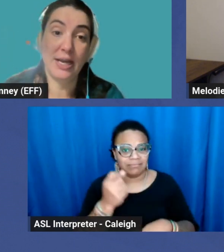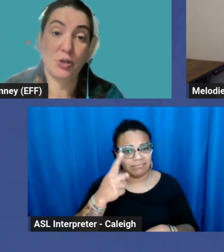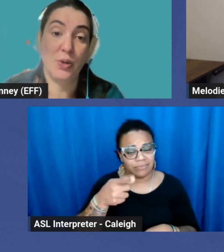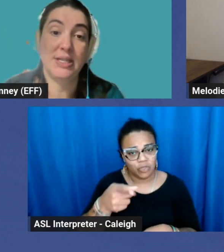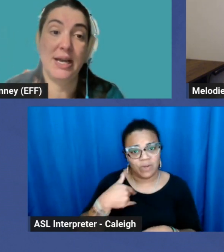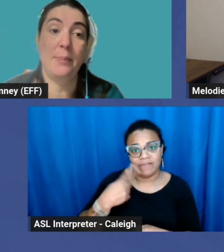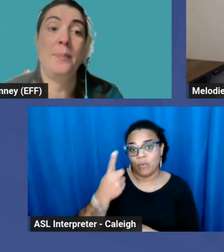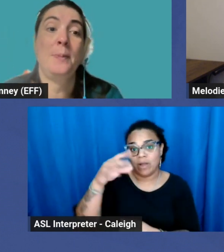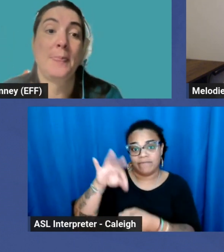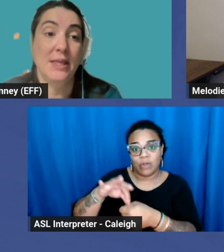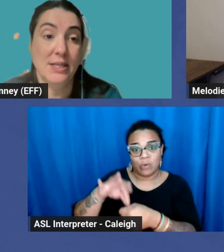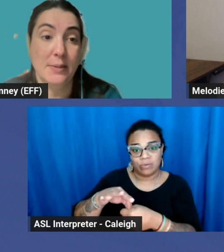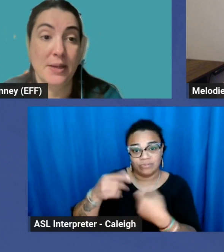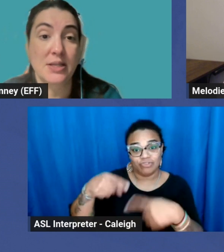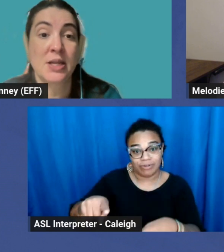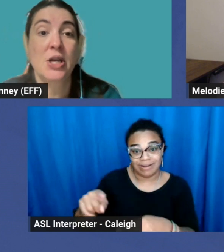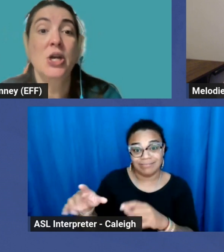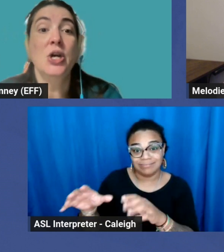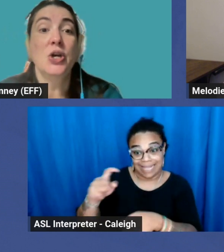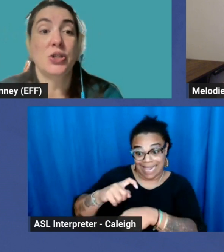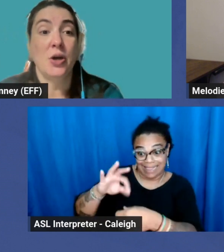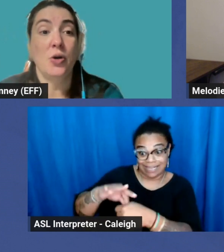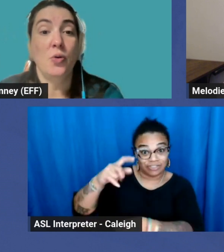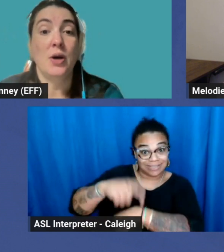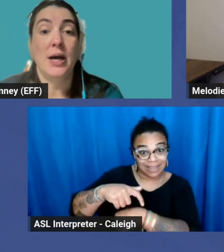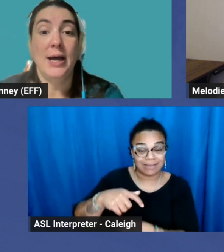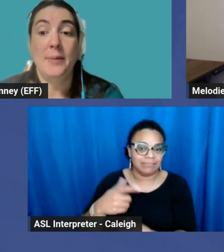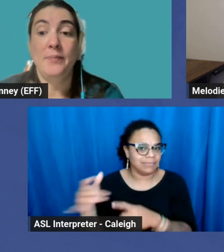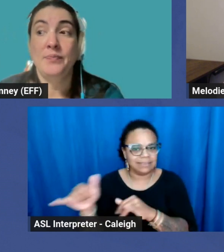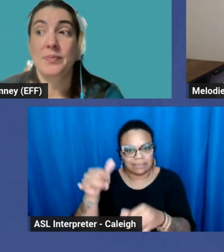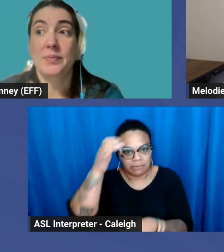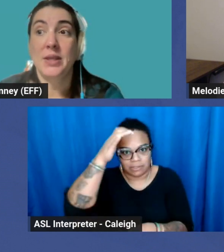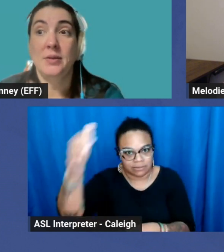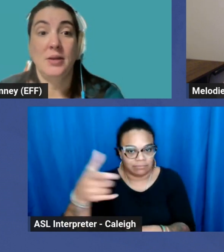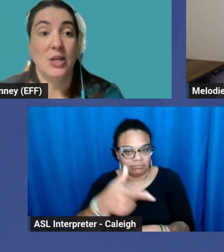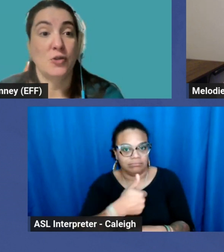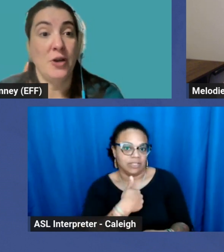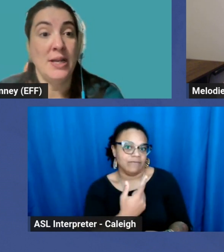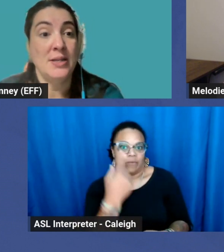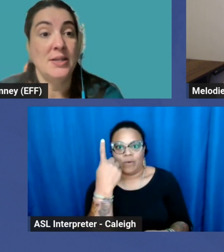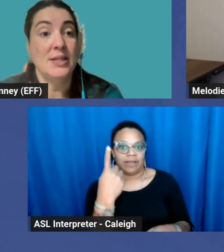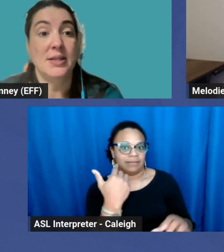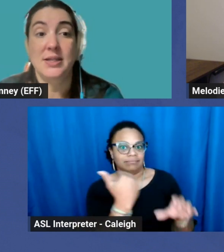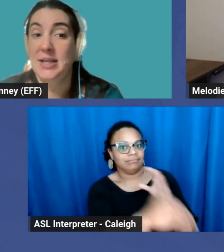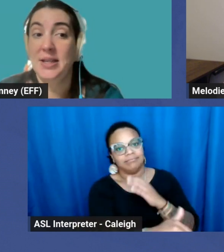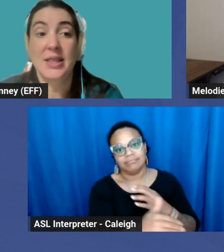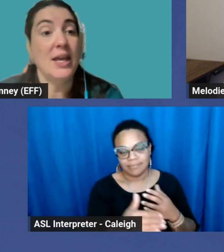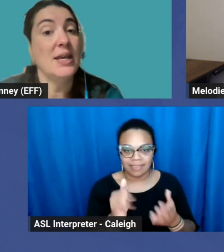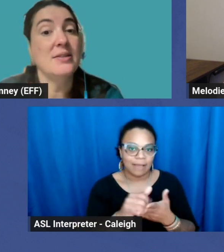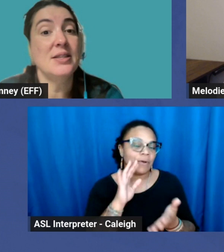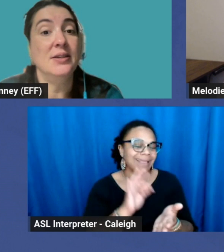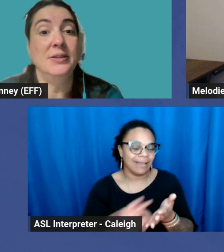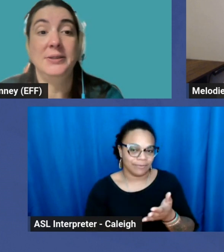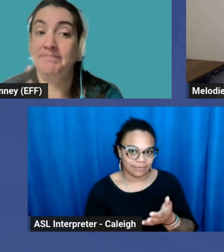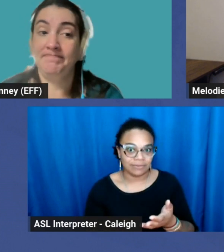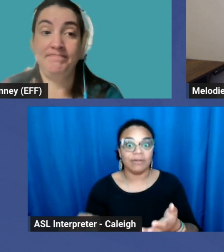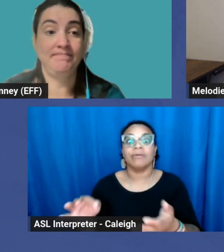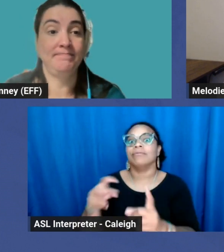only counts one time in the database. So get your friends, send the